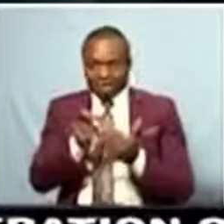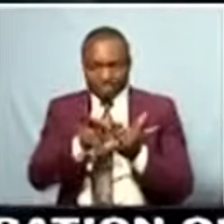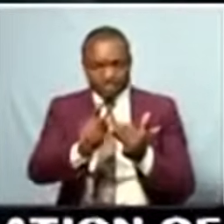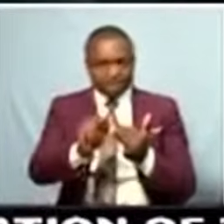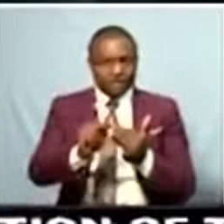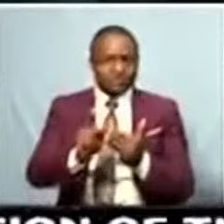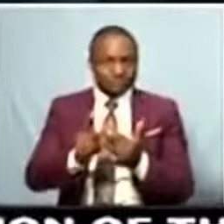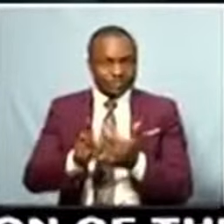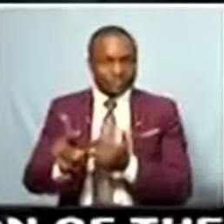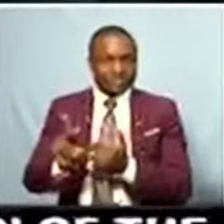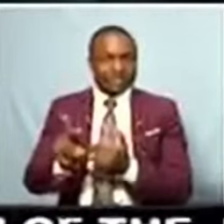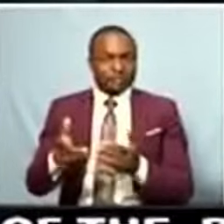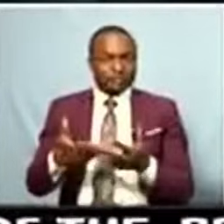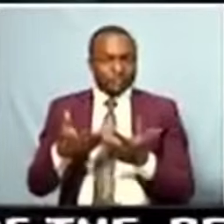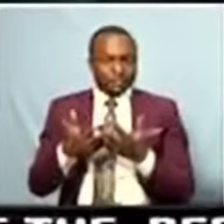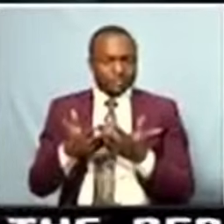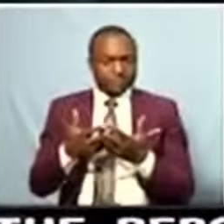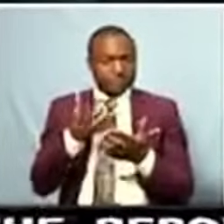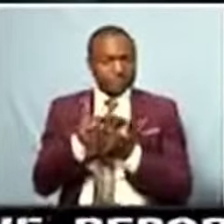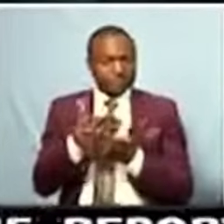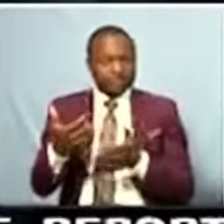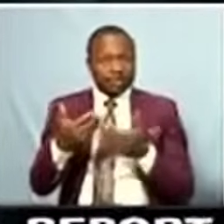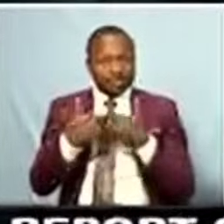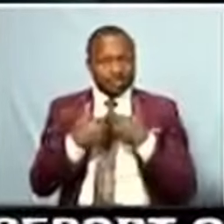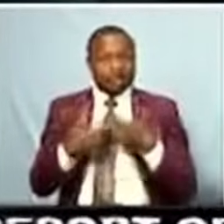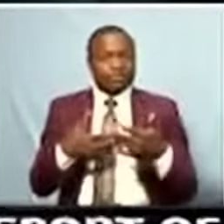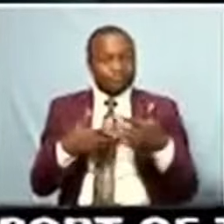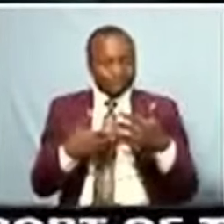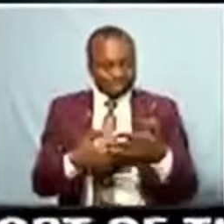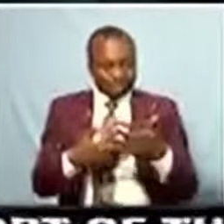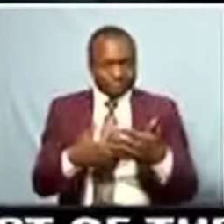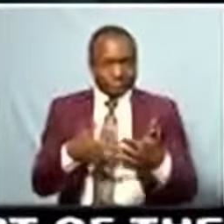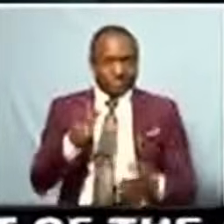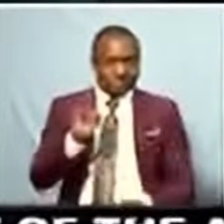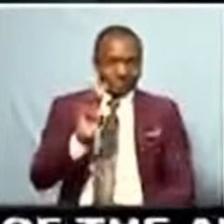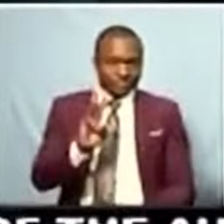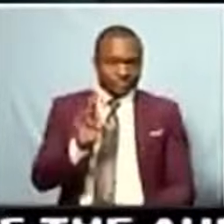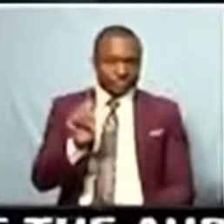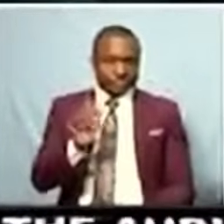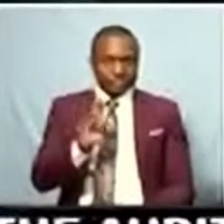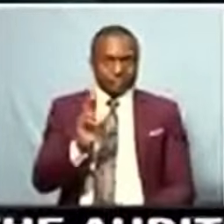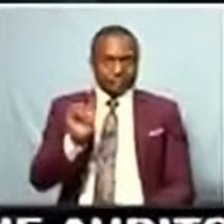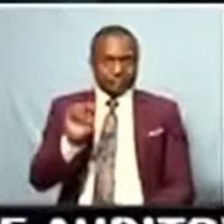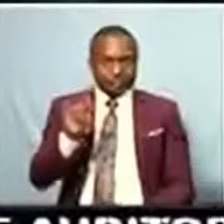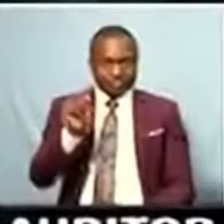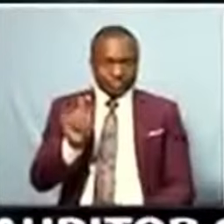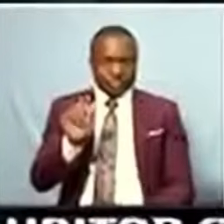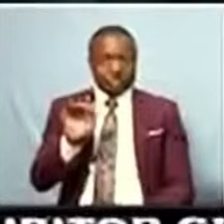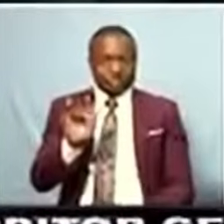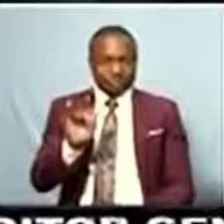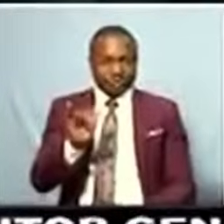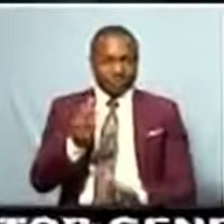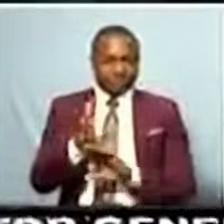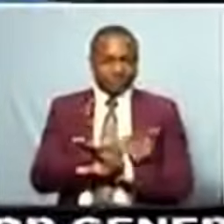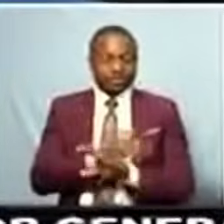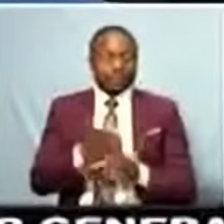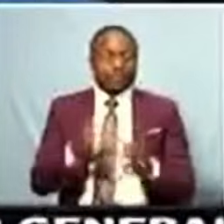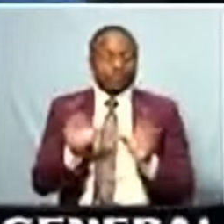components. Does procurement have a copy of the warranty before this committee? And just